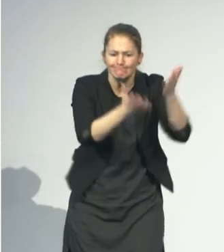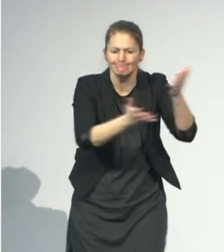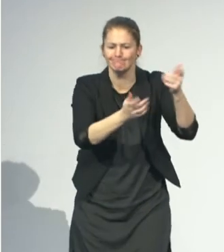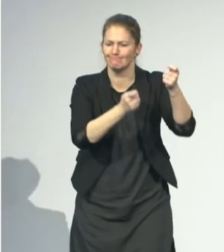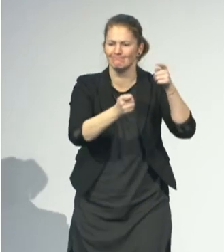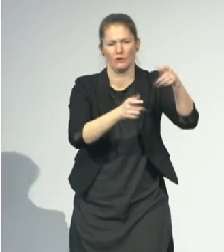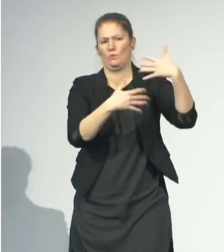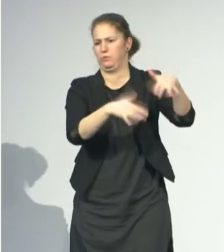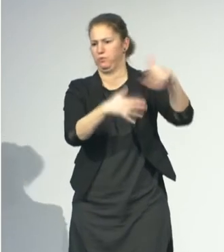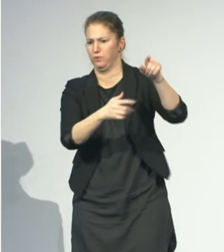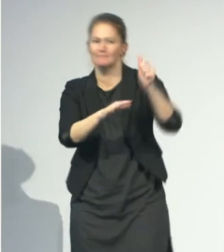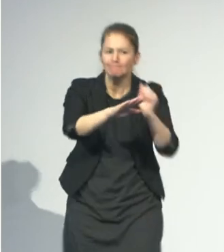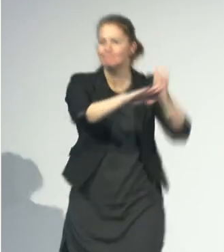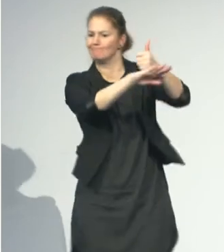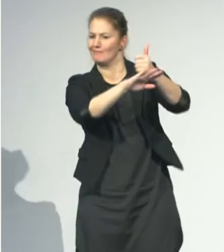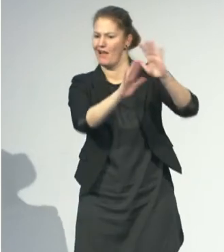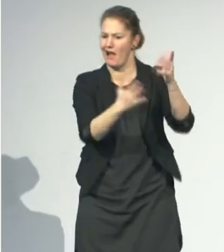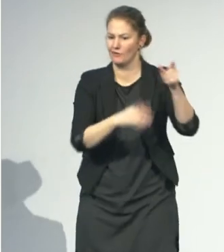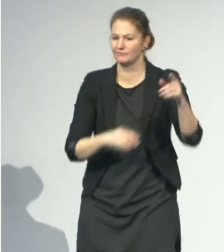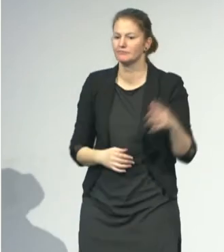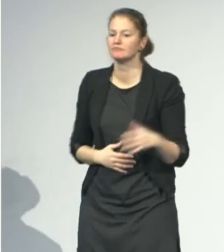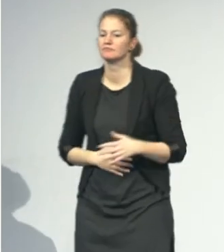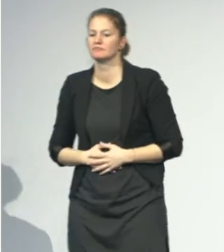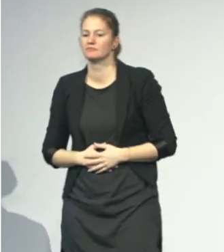45-hour course, how to